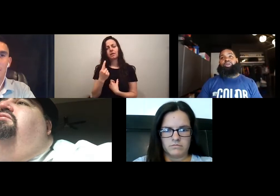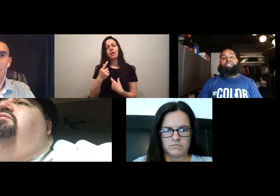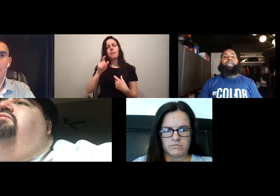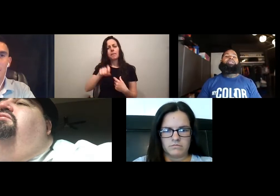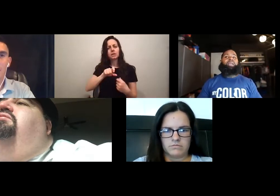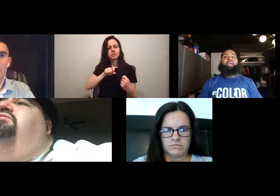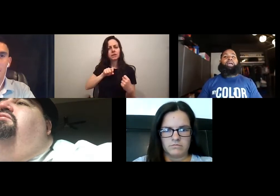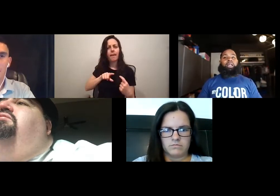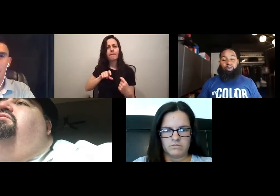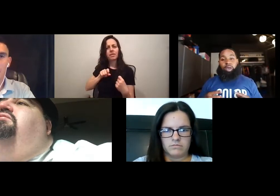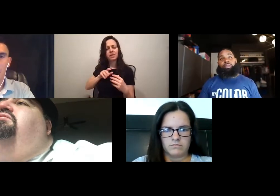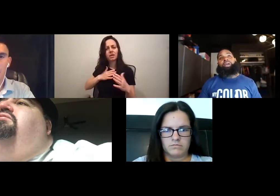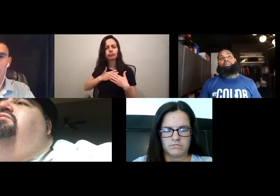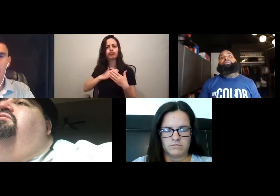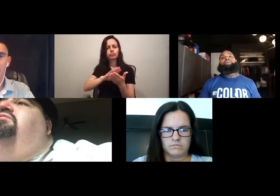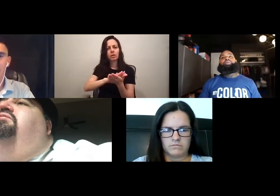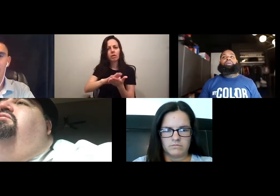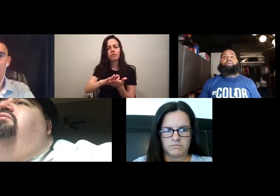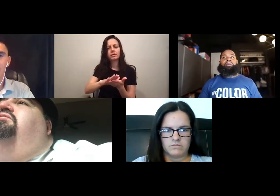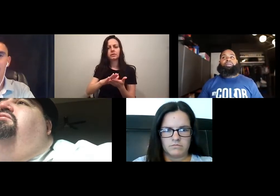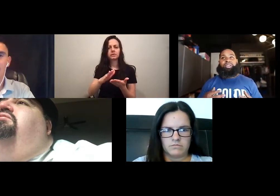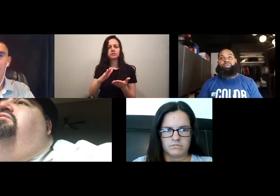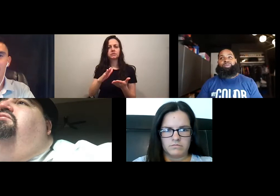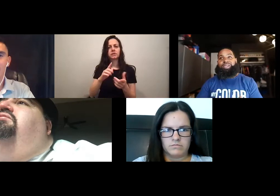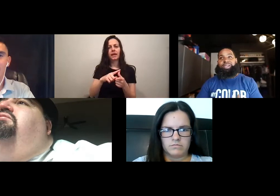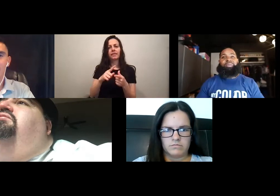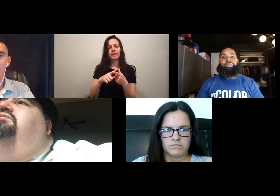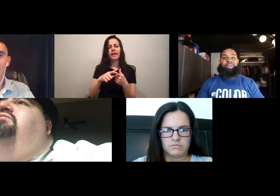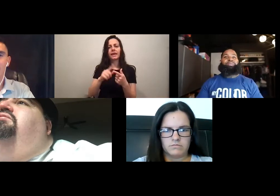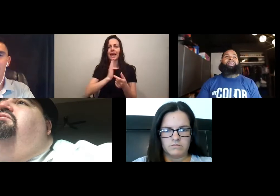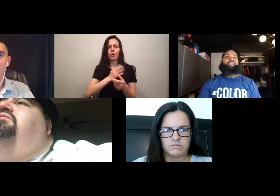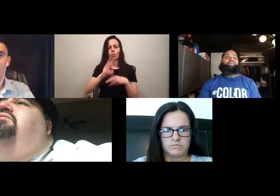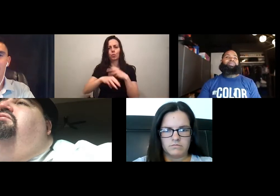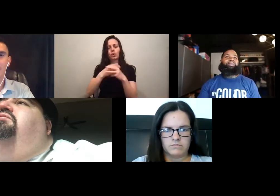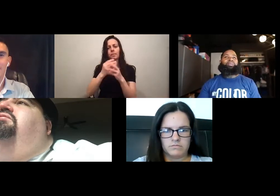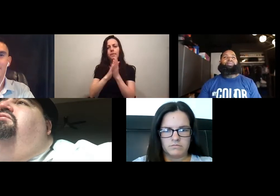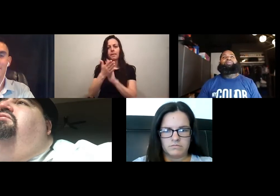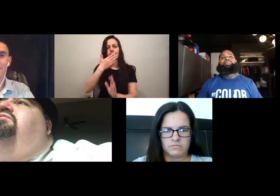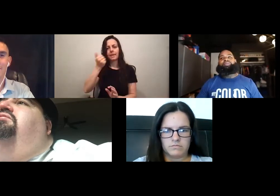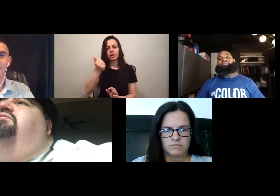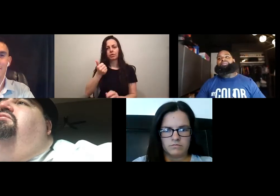bit more integrity, then we can become a better world. This is Wesley. I'm done speaking.